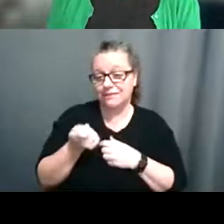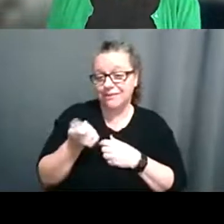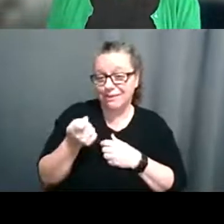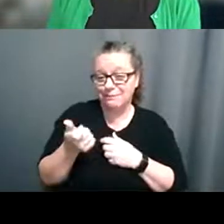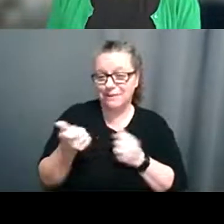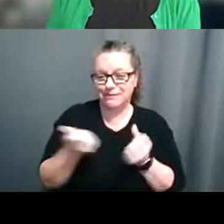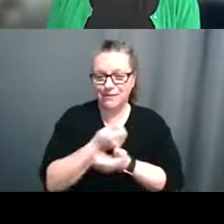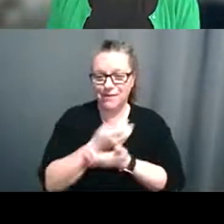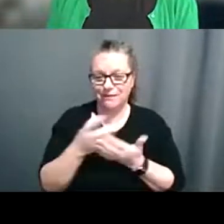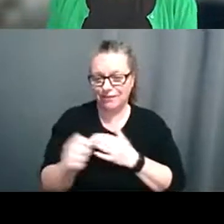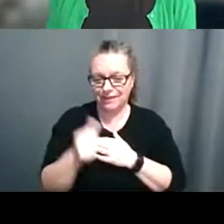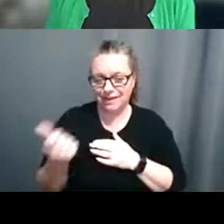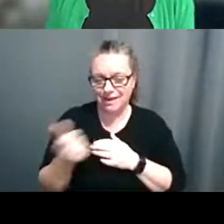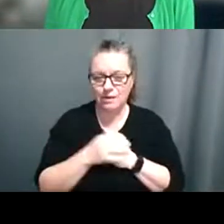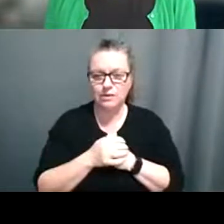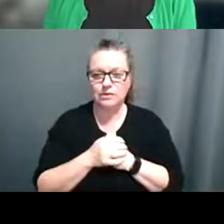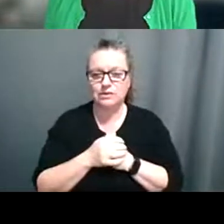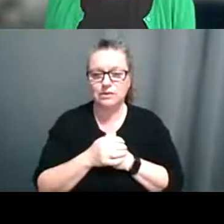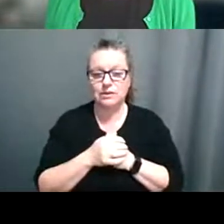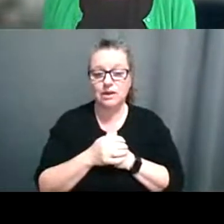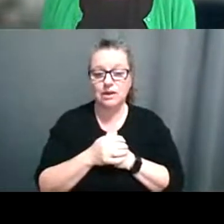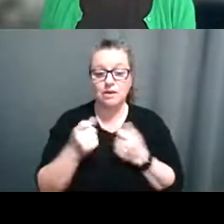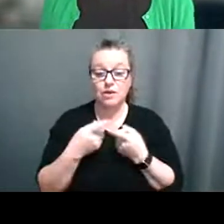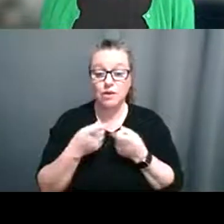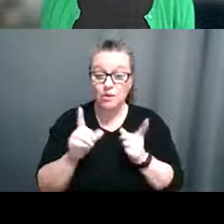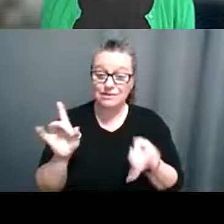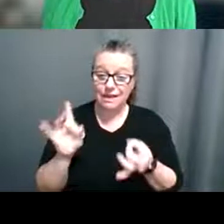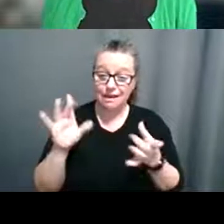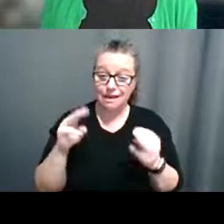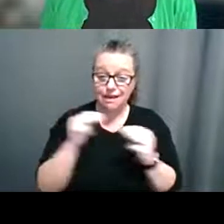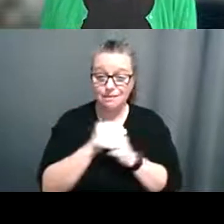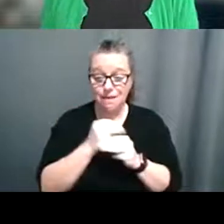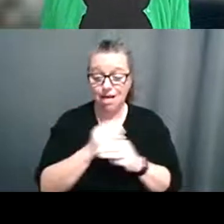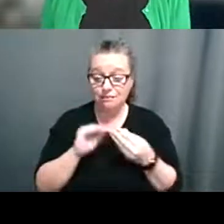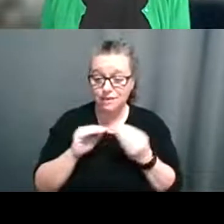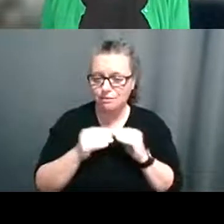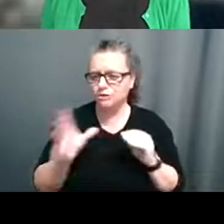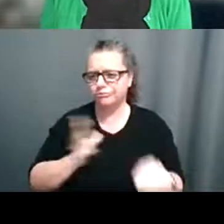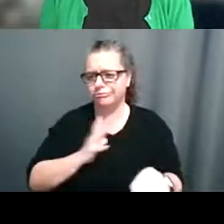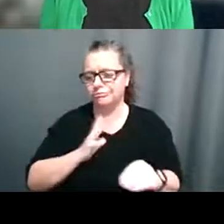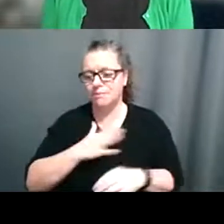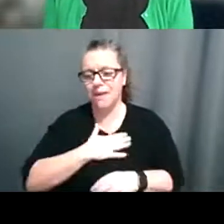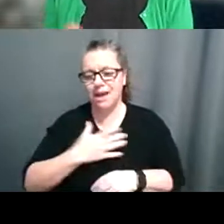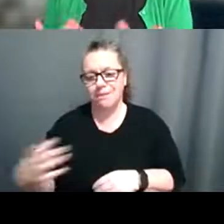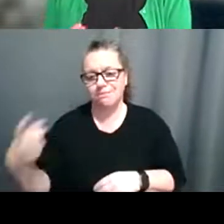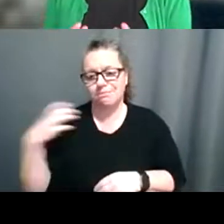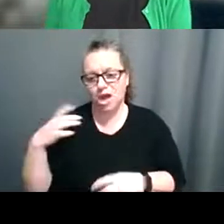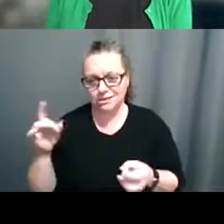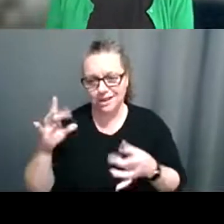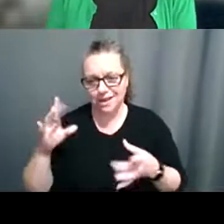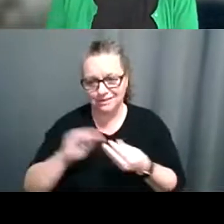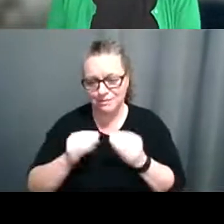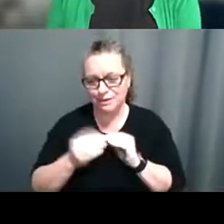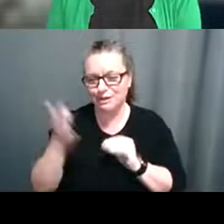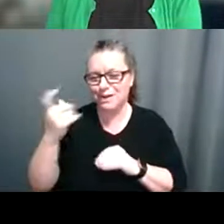else. And for those that hate math and numbers, that's okay. My boss hates math and numbers. That's why she